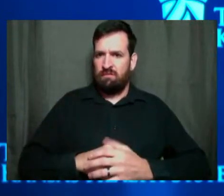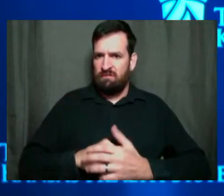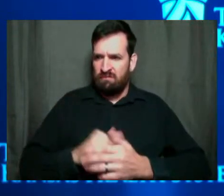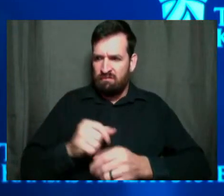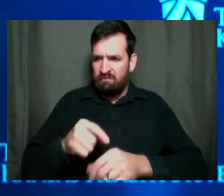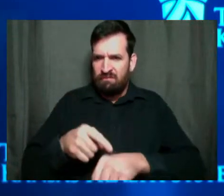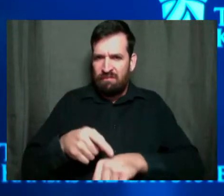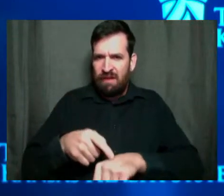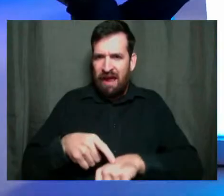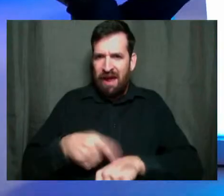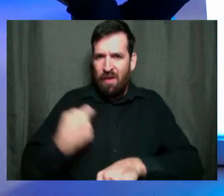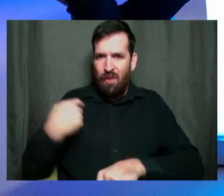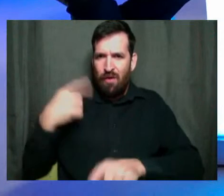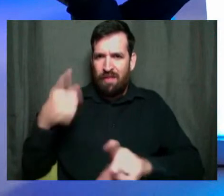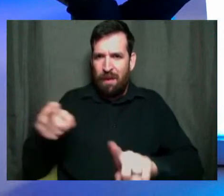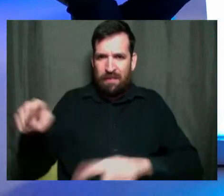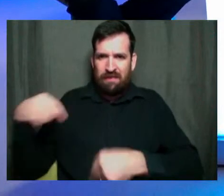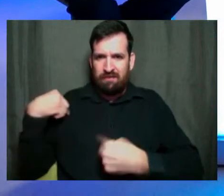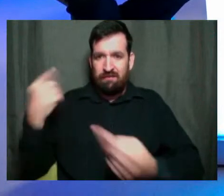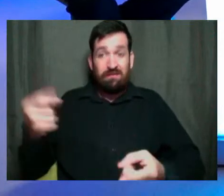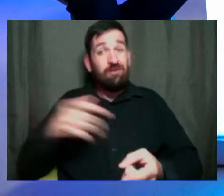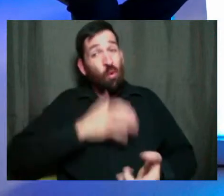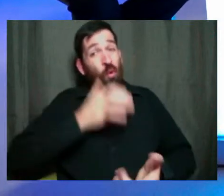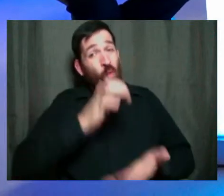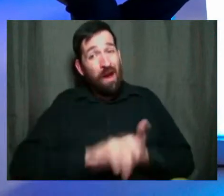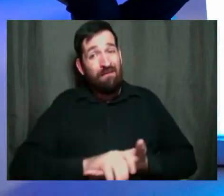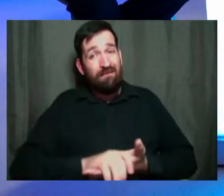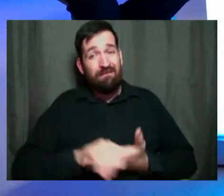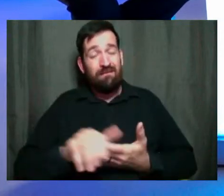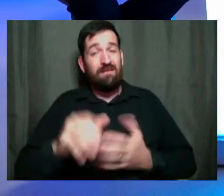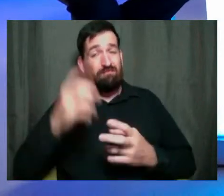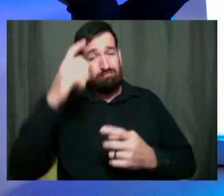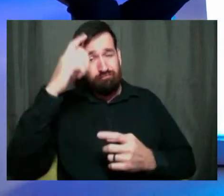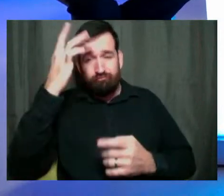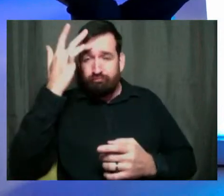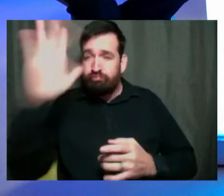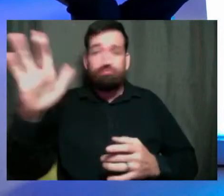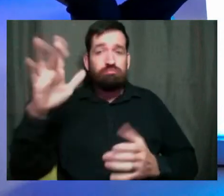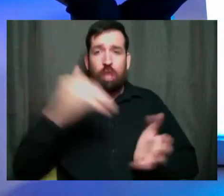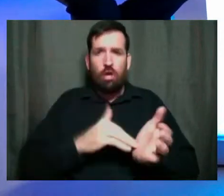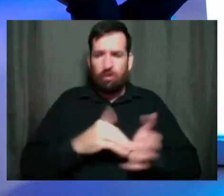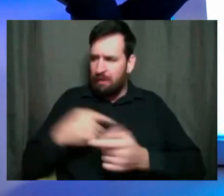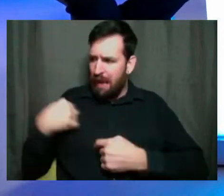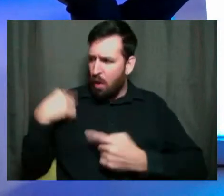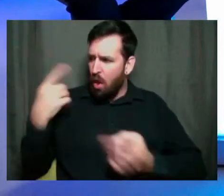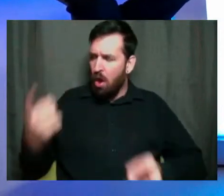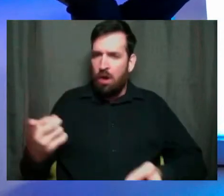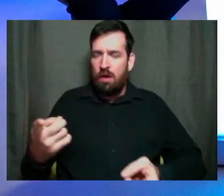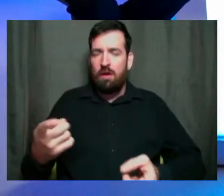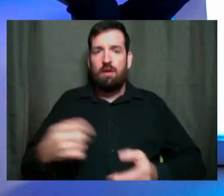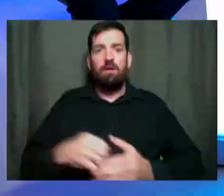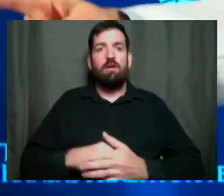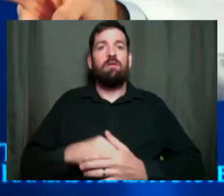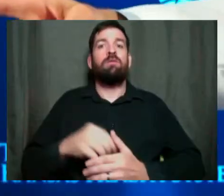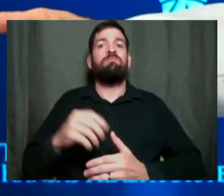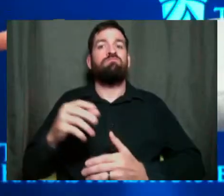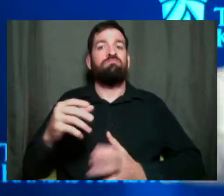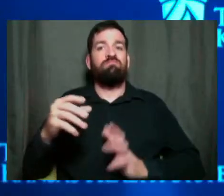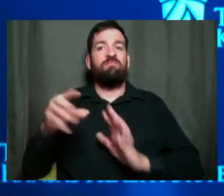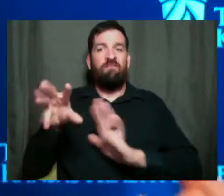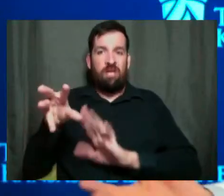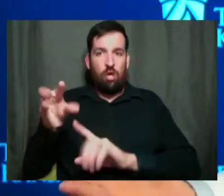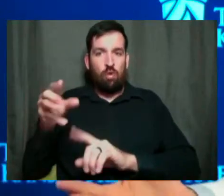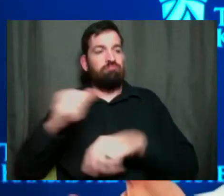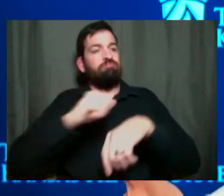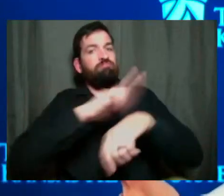this? Well, and your wife is a very wise doctor. She's a wise physician. Like, how Right. long have I been doing this? So I take the video. I go, damn it, I sent it to